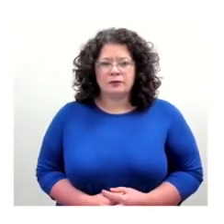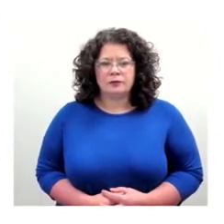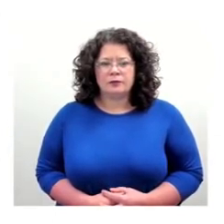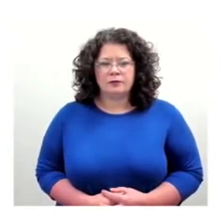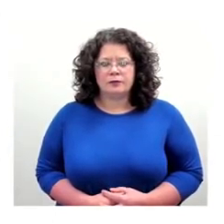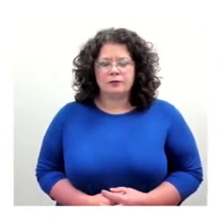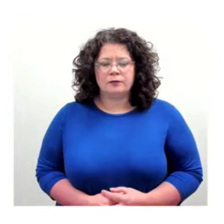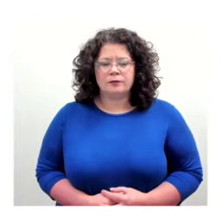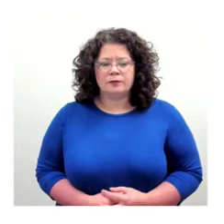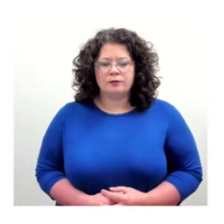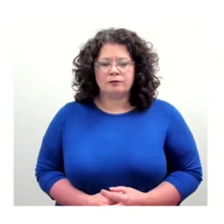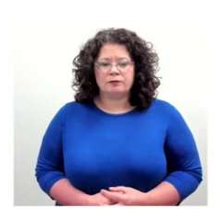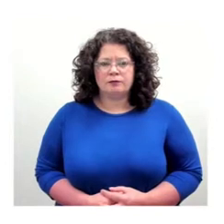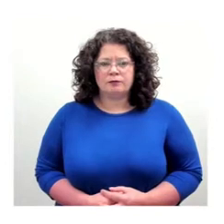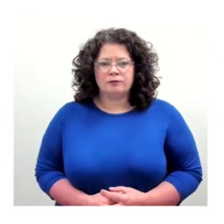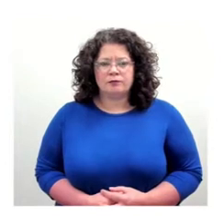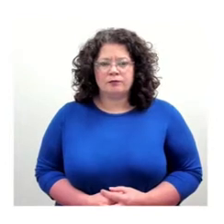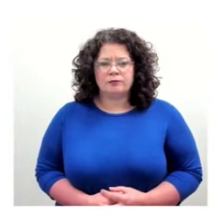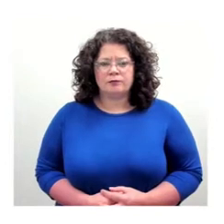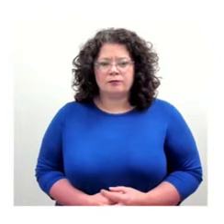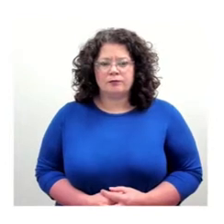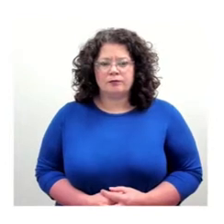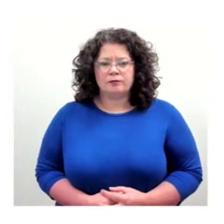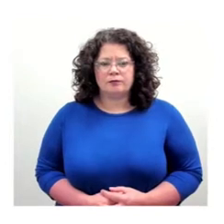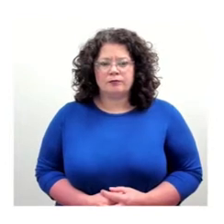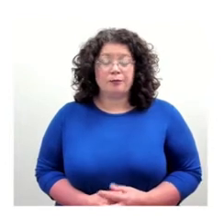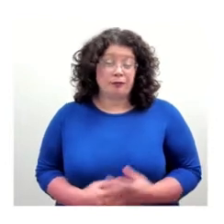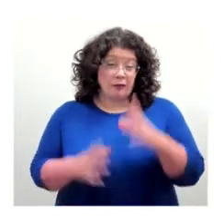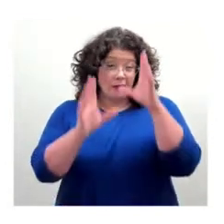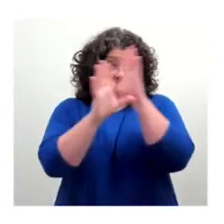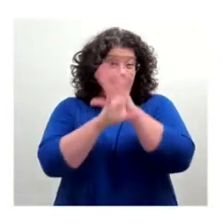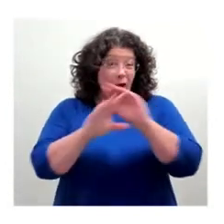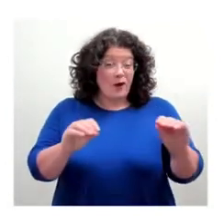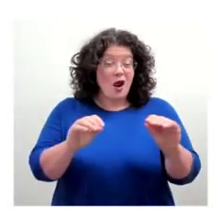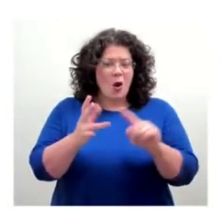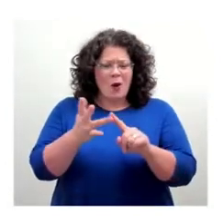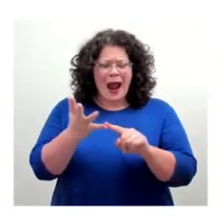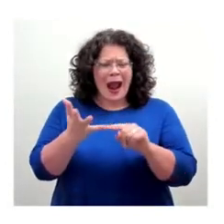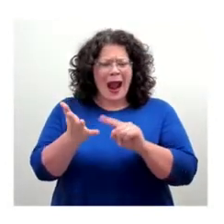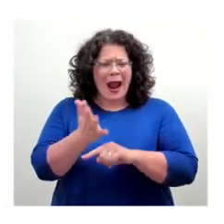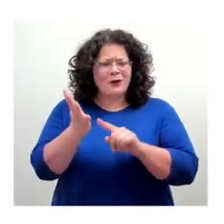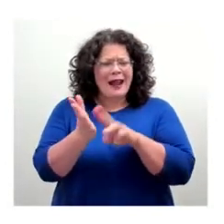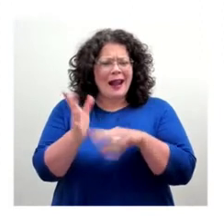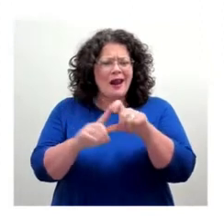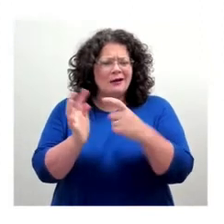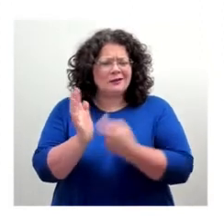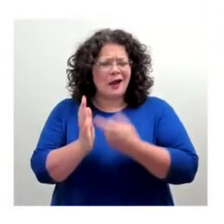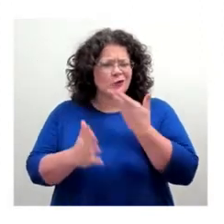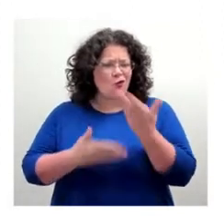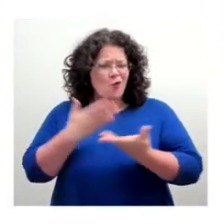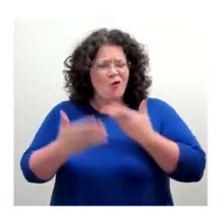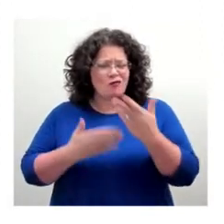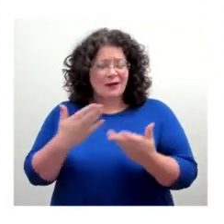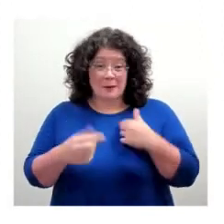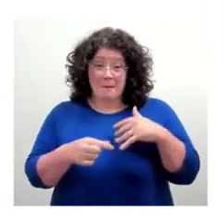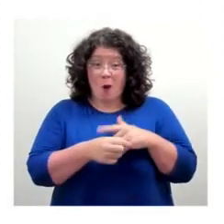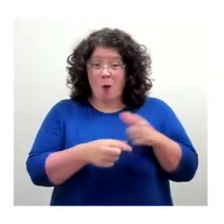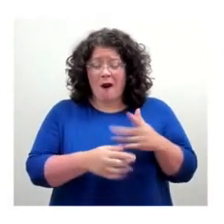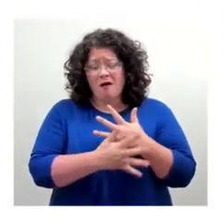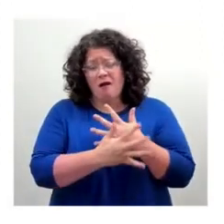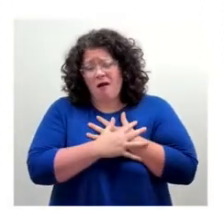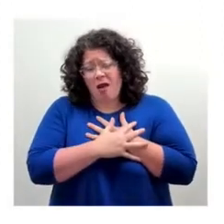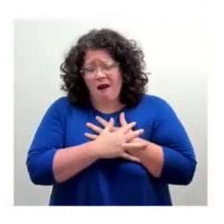show, a huge program from the States. And it features apparently a very hunky Scots person, not me. And what